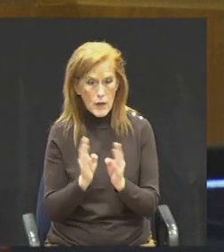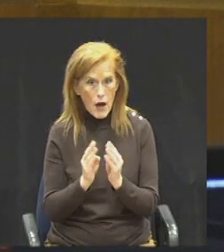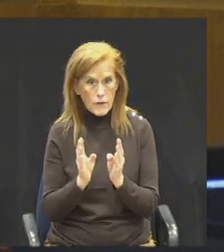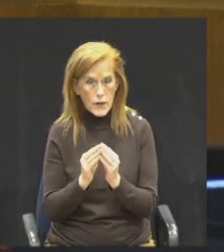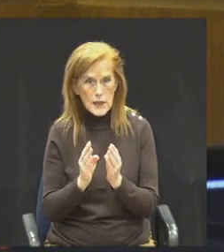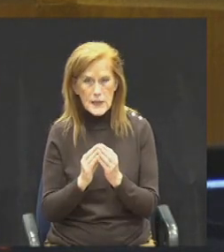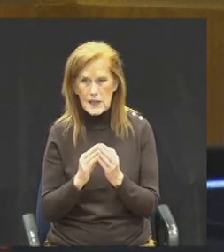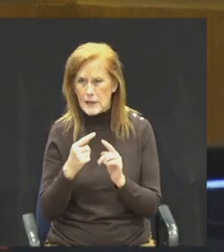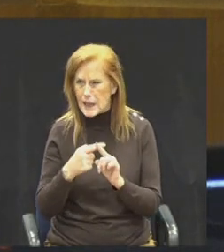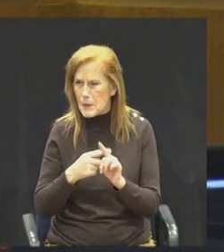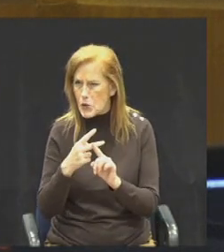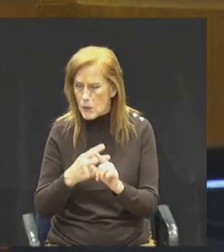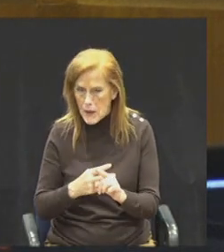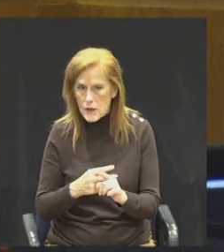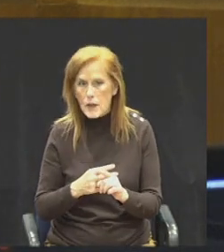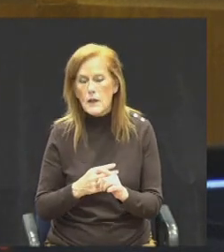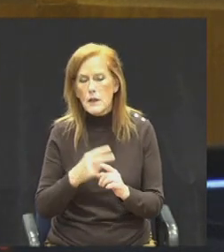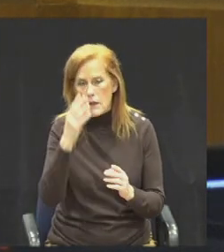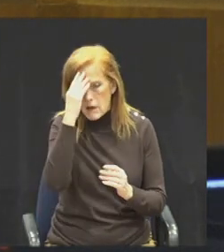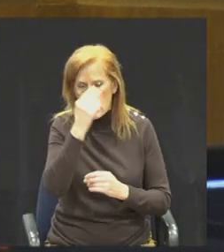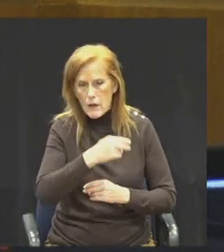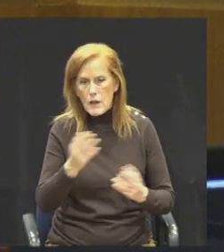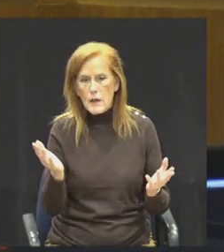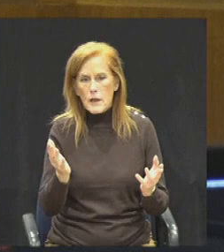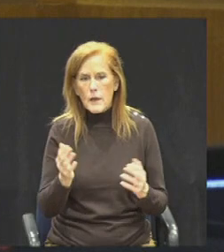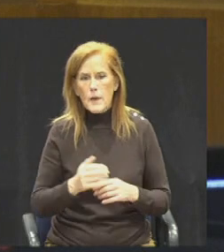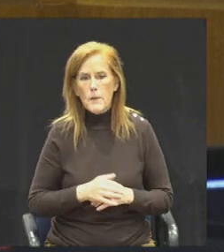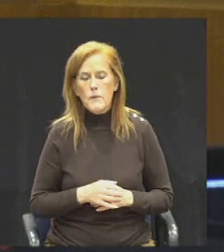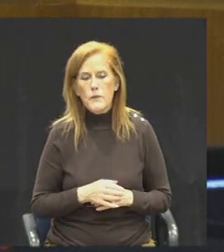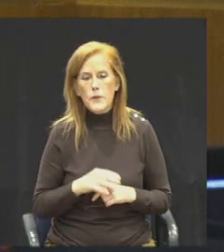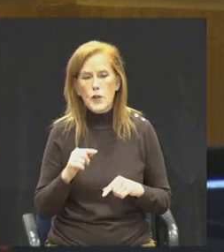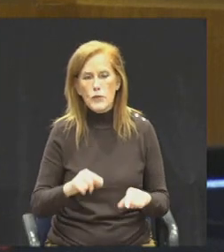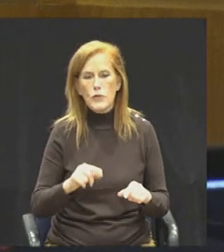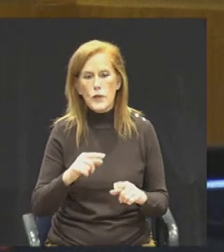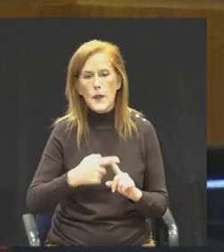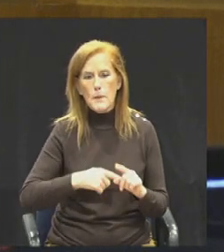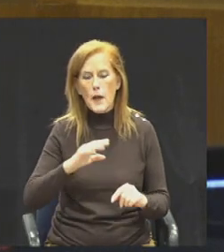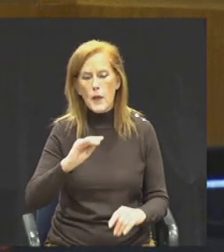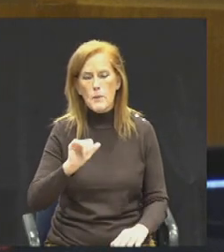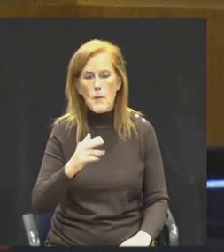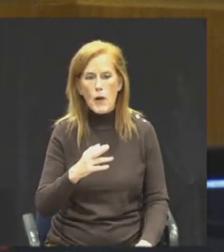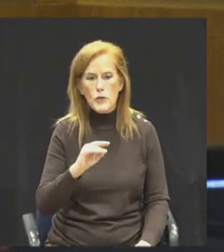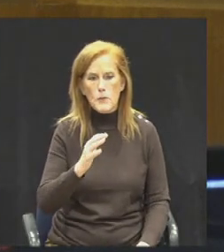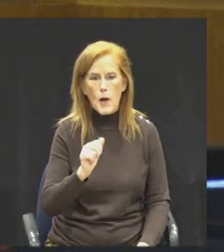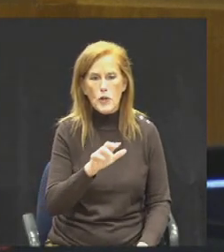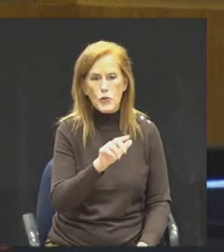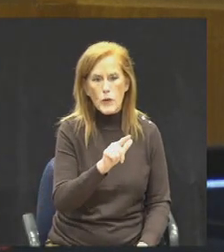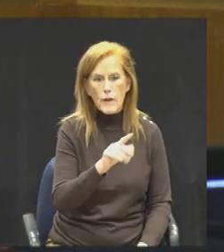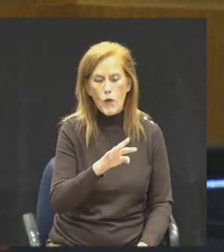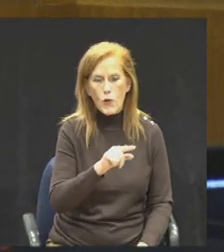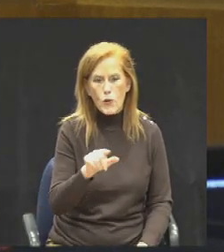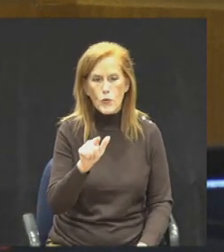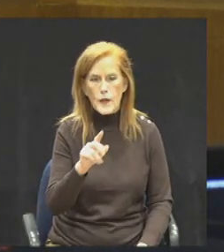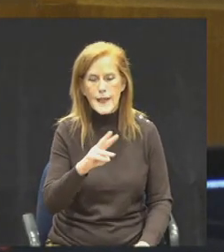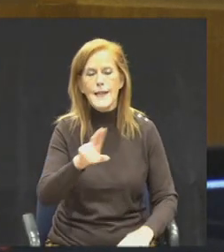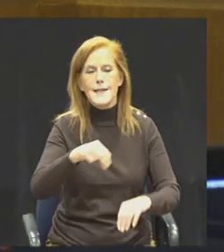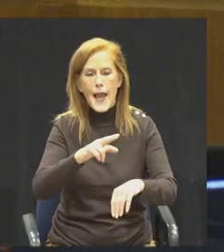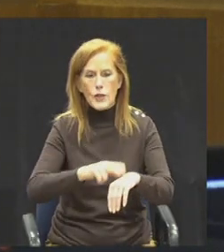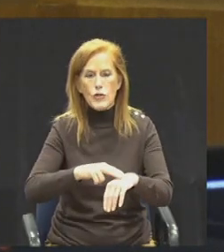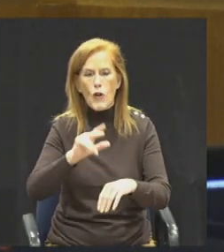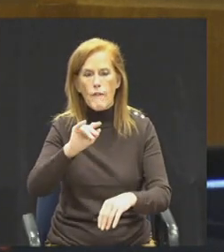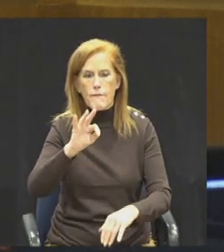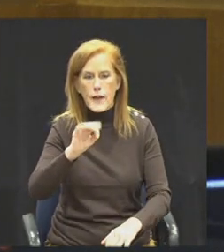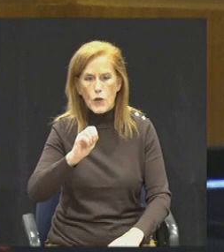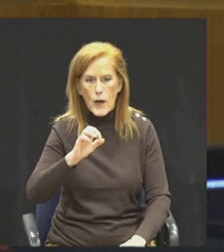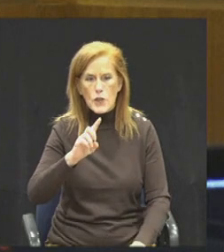so. So just as a heads up that in March, March 24th through the 26th, the National Federation